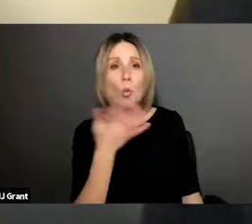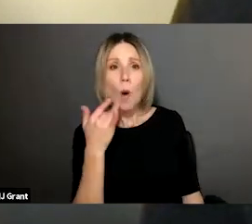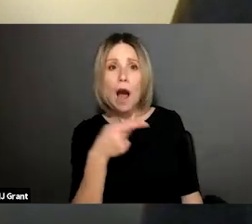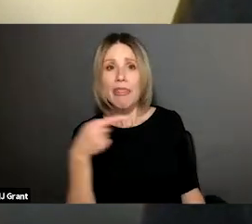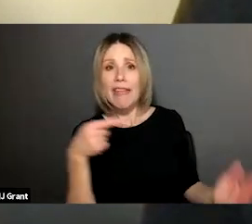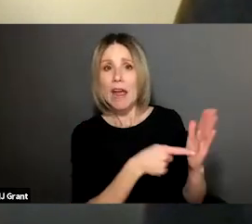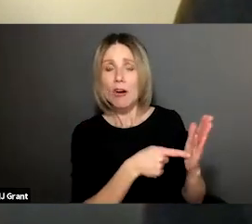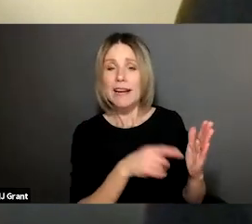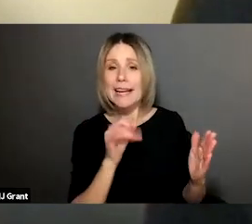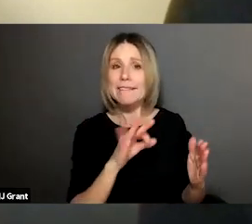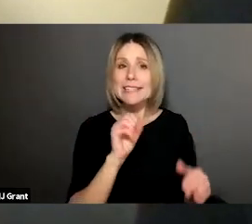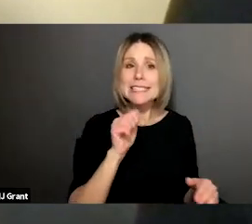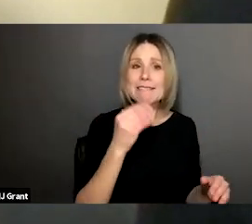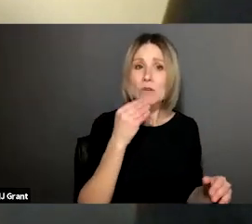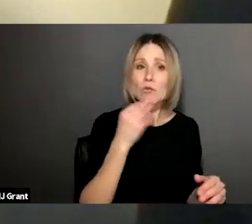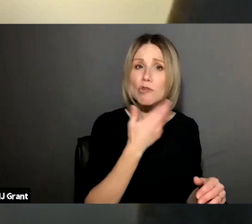it's because they want to sell.